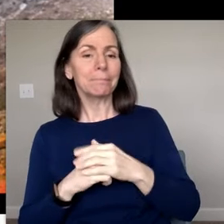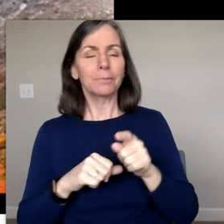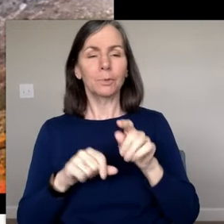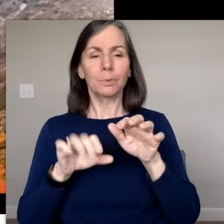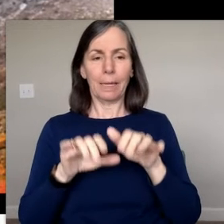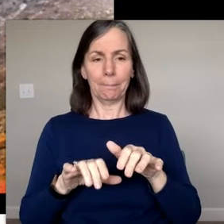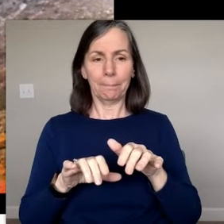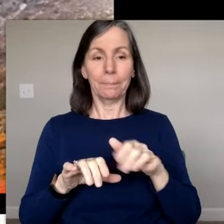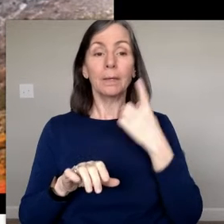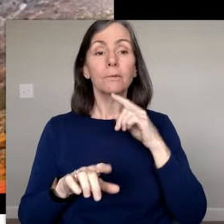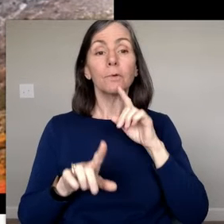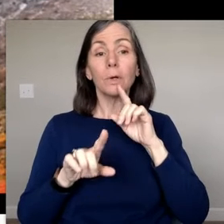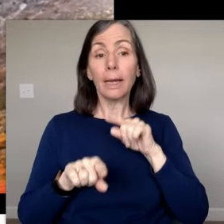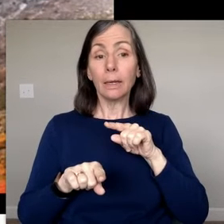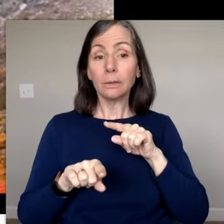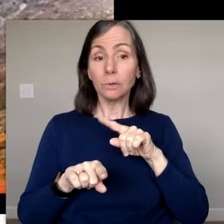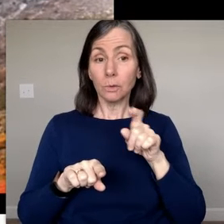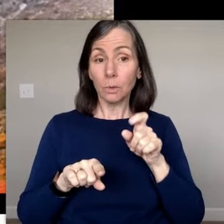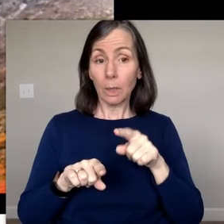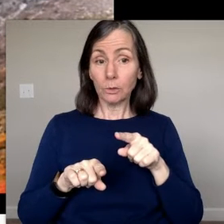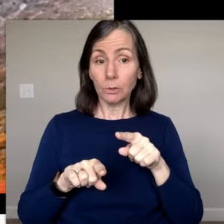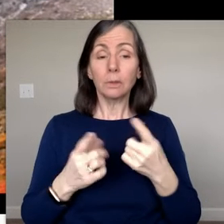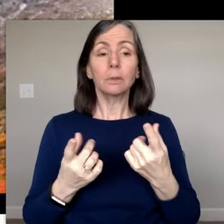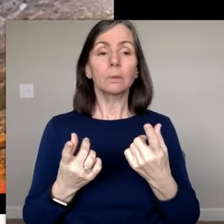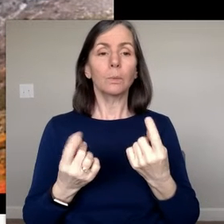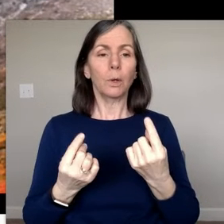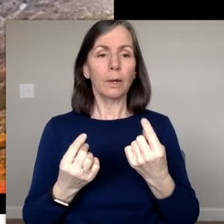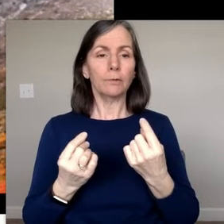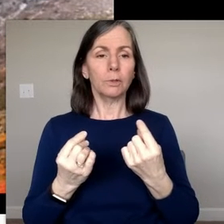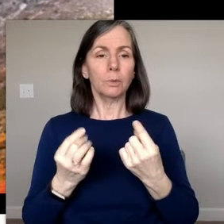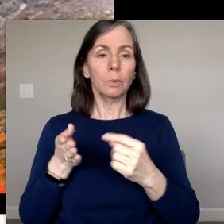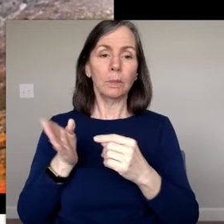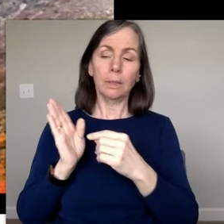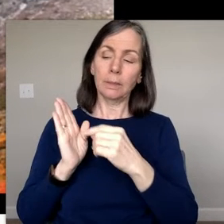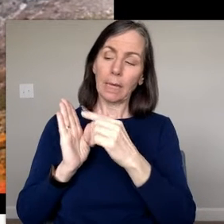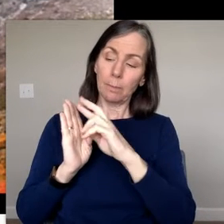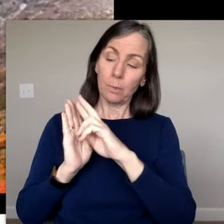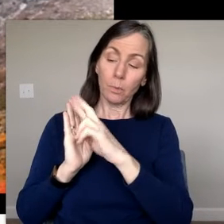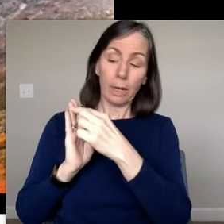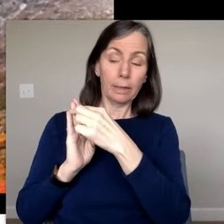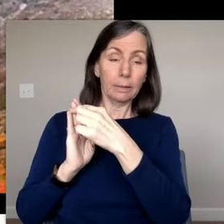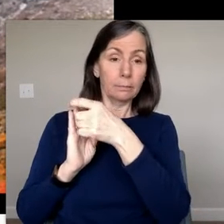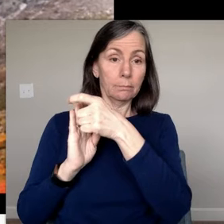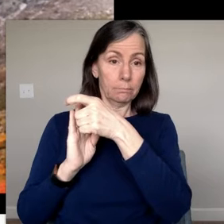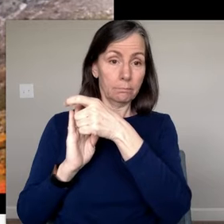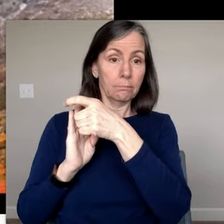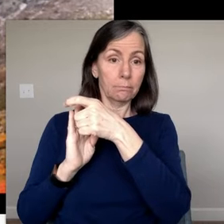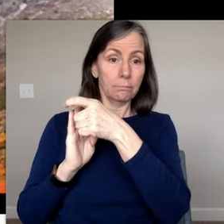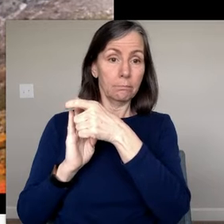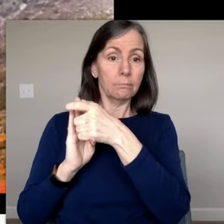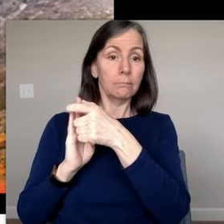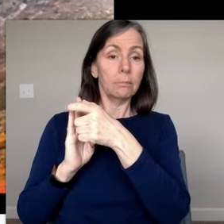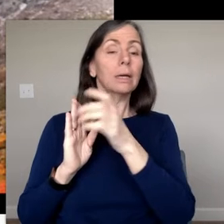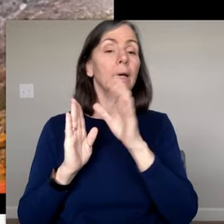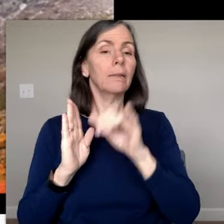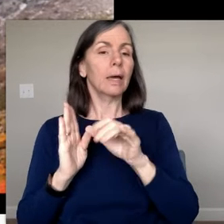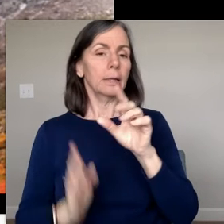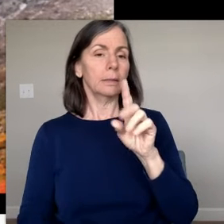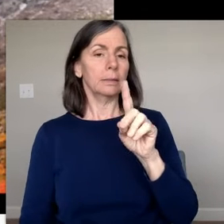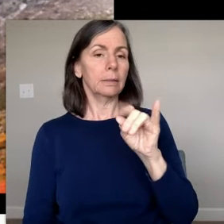To answer this question, you need to go to the top right corner where it says